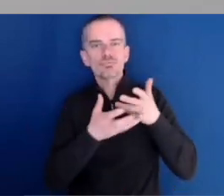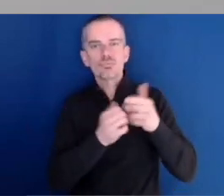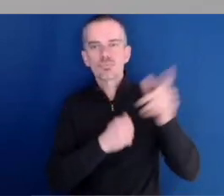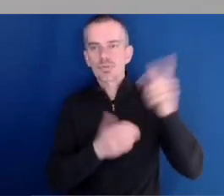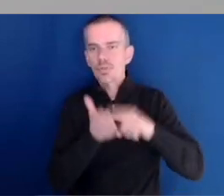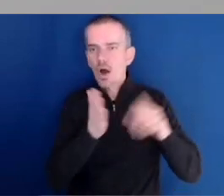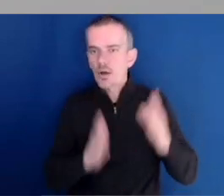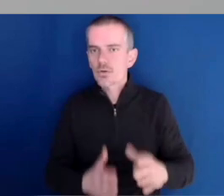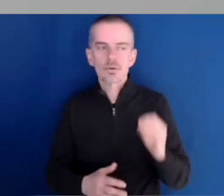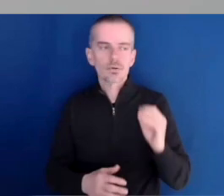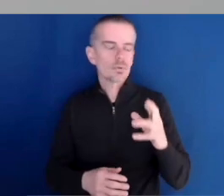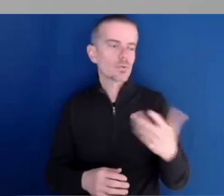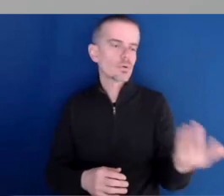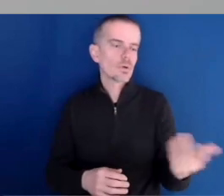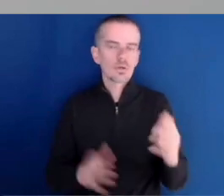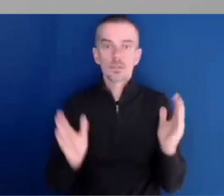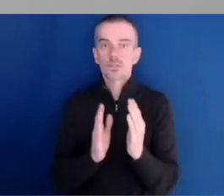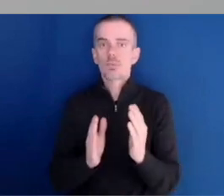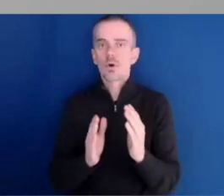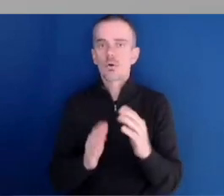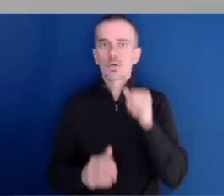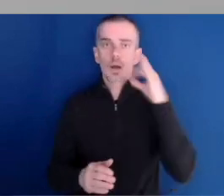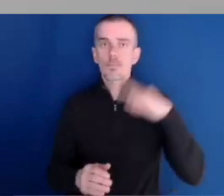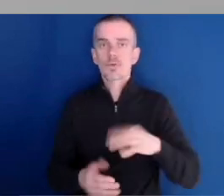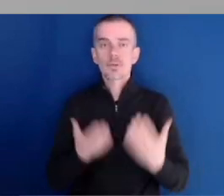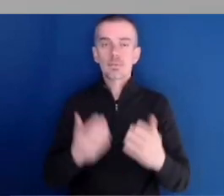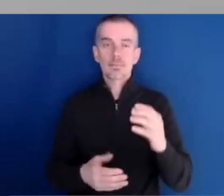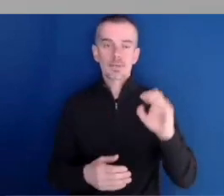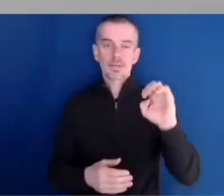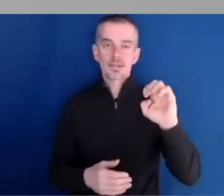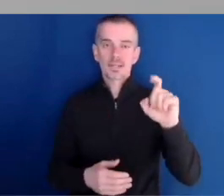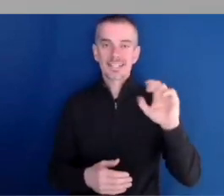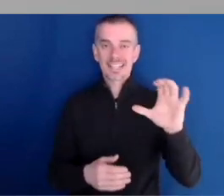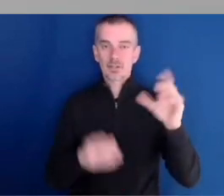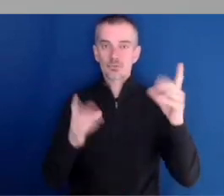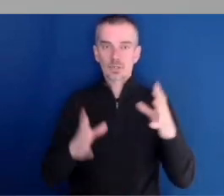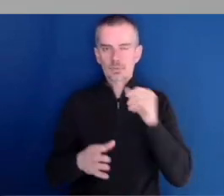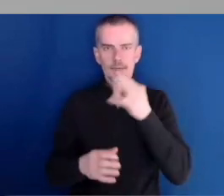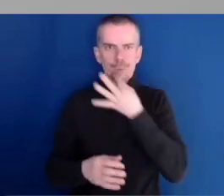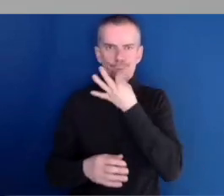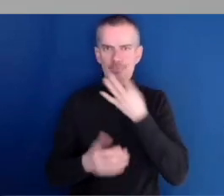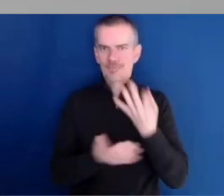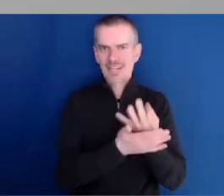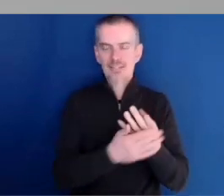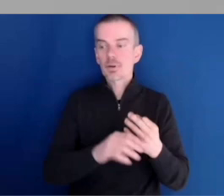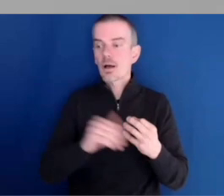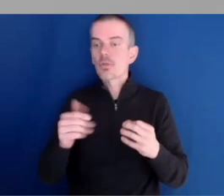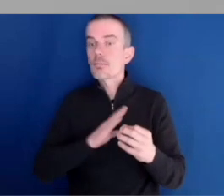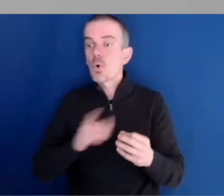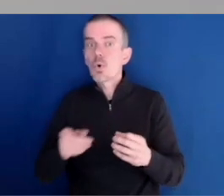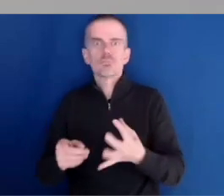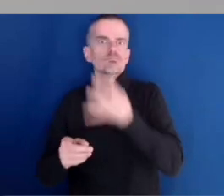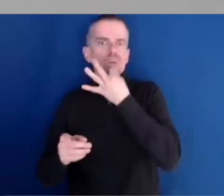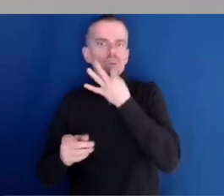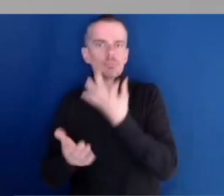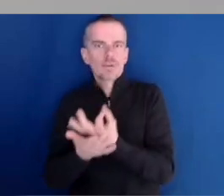nonprofit, you have an executive director who's not necessarily very finance savvy, right? Having somebody with that financial expertise on the